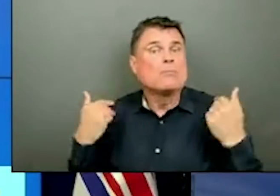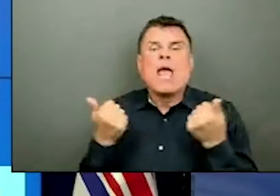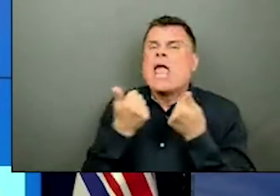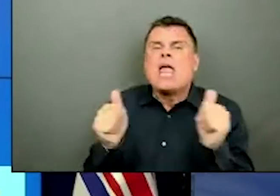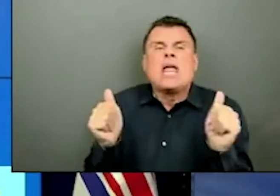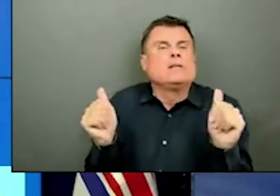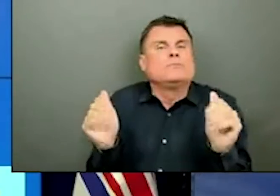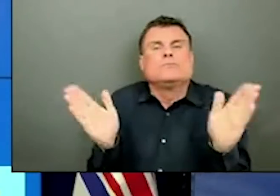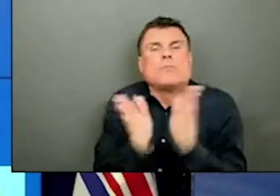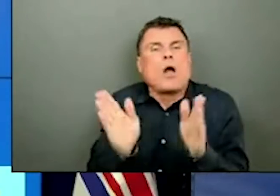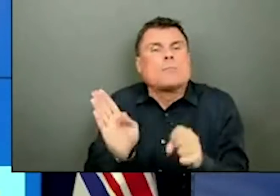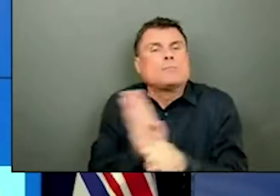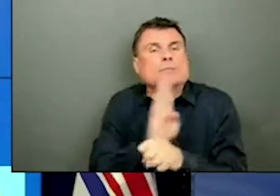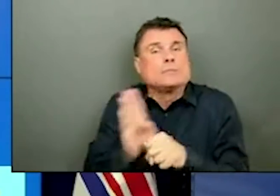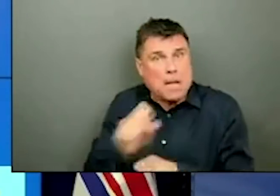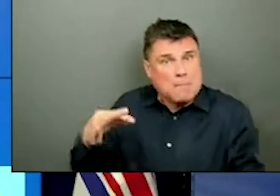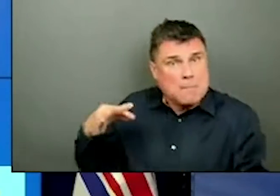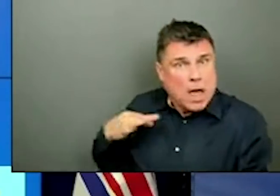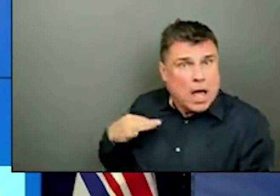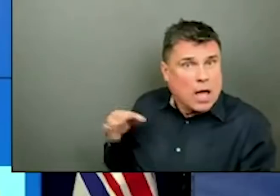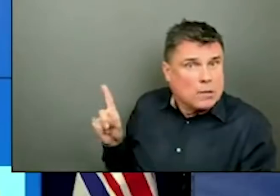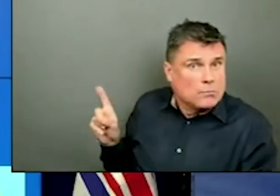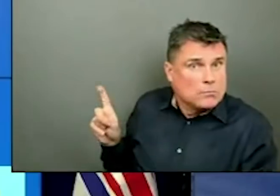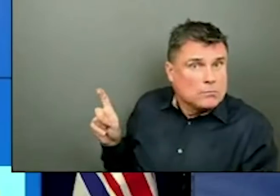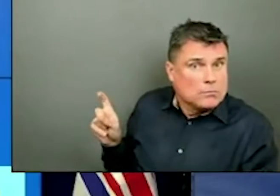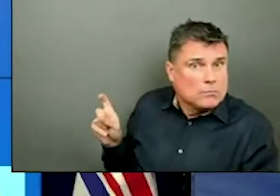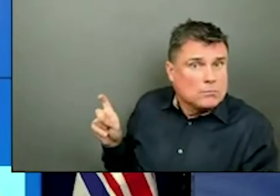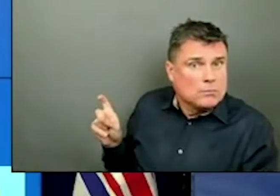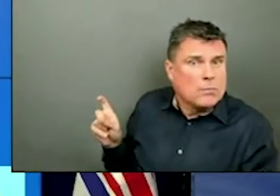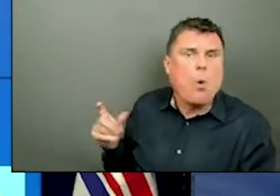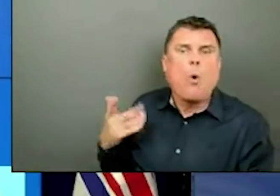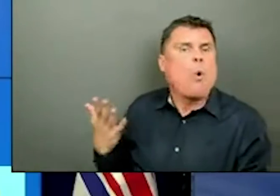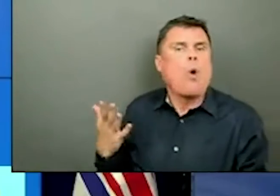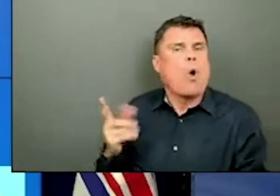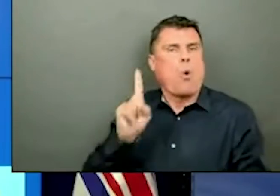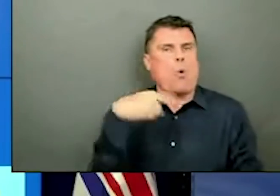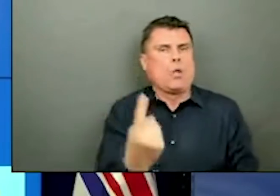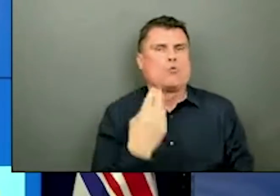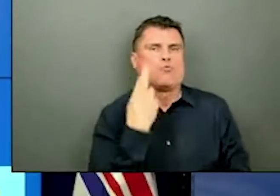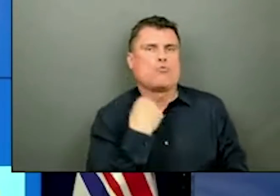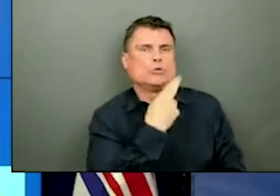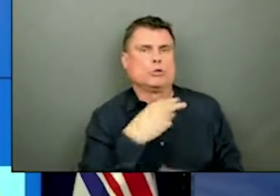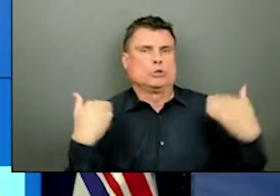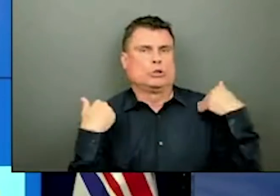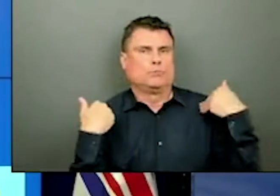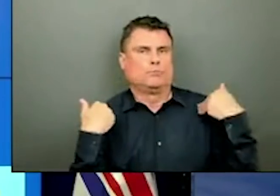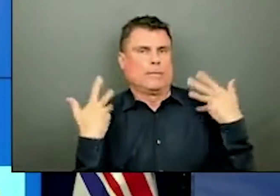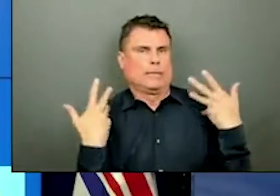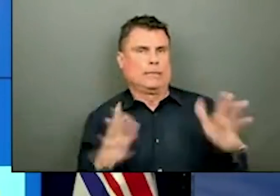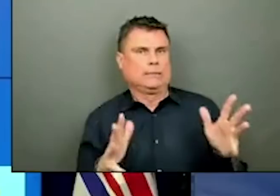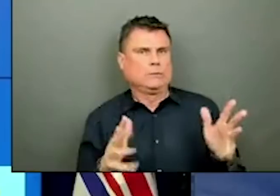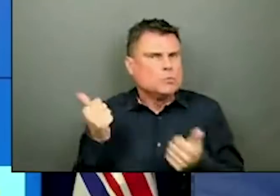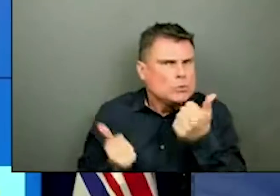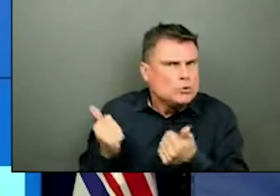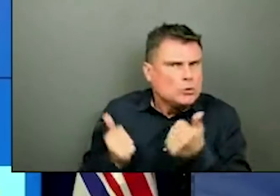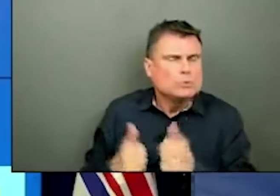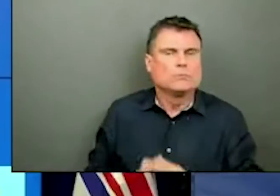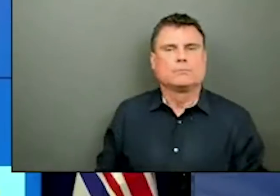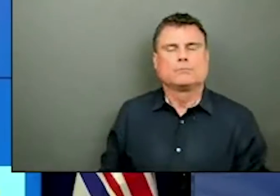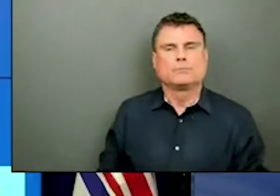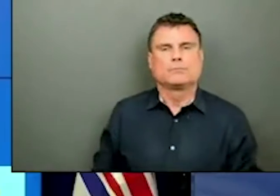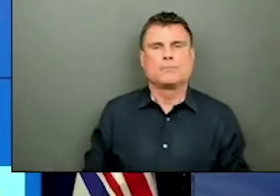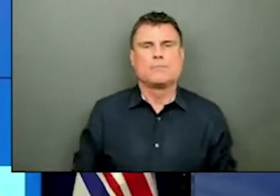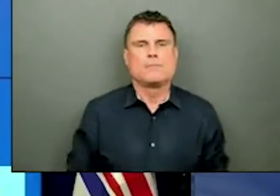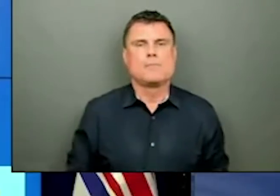business apply for this regardless of what they sell or what their business is? So businesses that need financial supports that have been impacted by